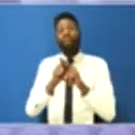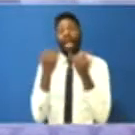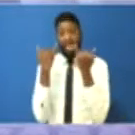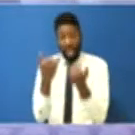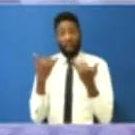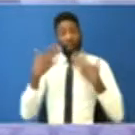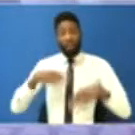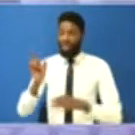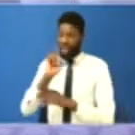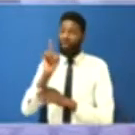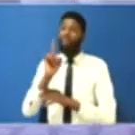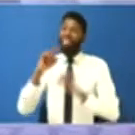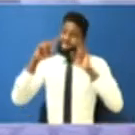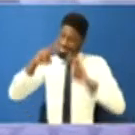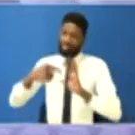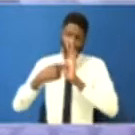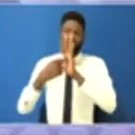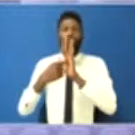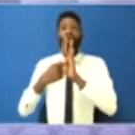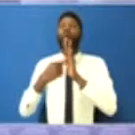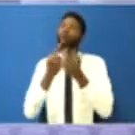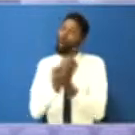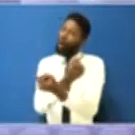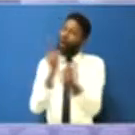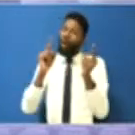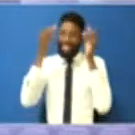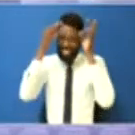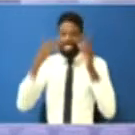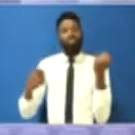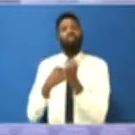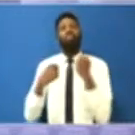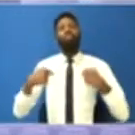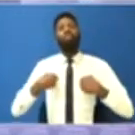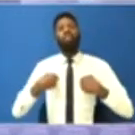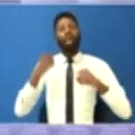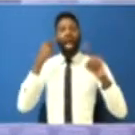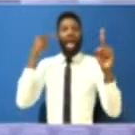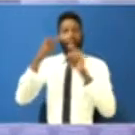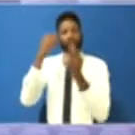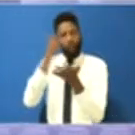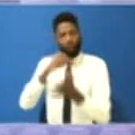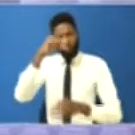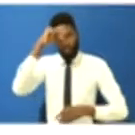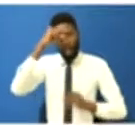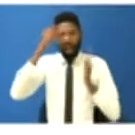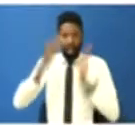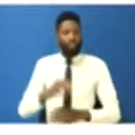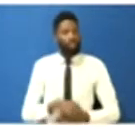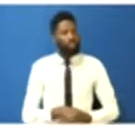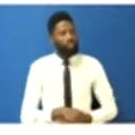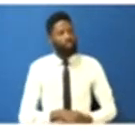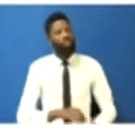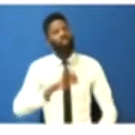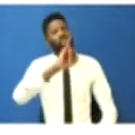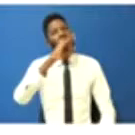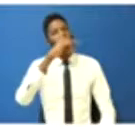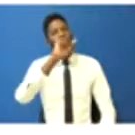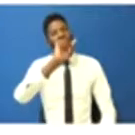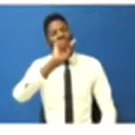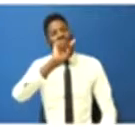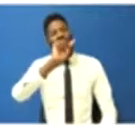nairobians across the political divide have resolved to support me for the office of governor name bon apollo cup jennifer